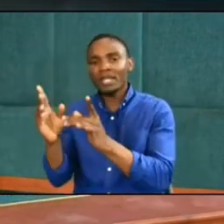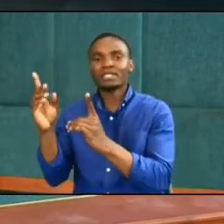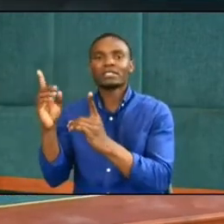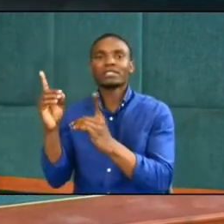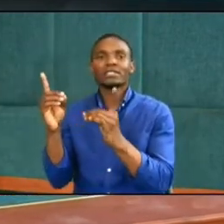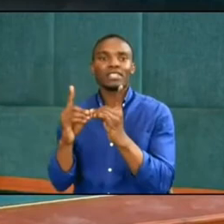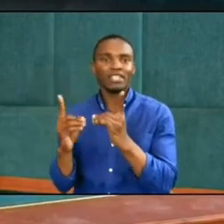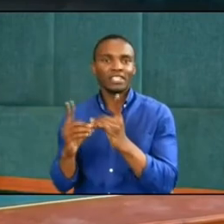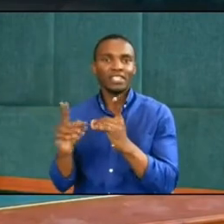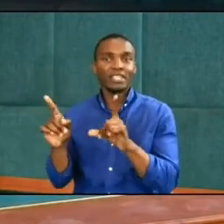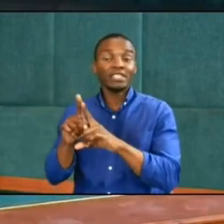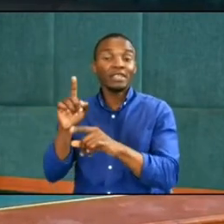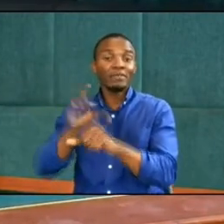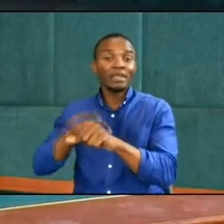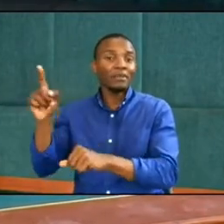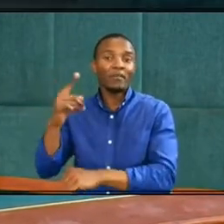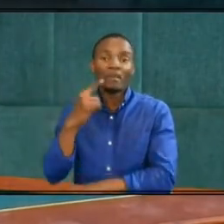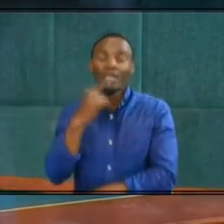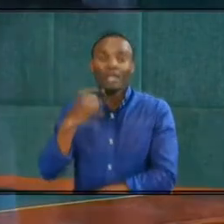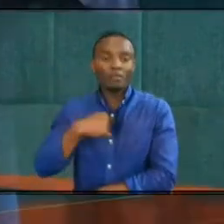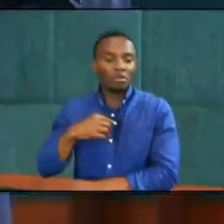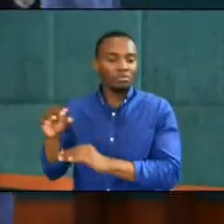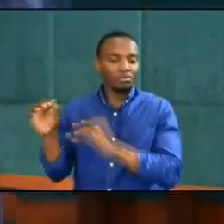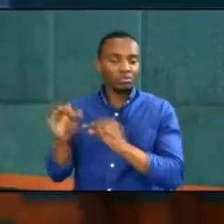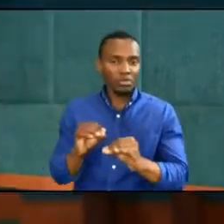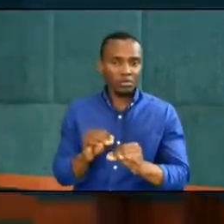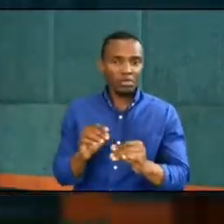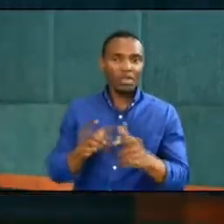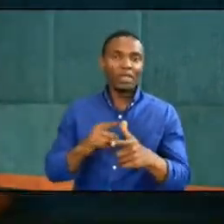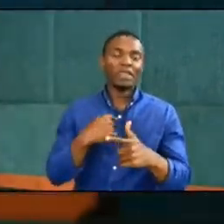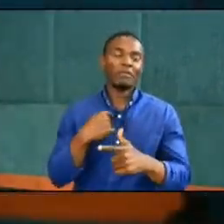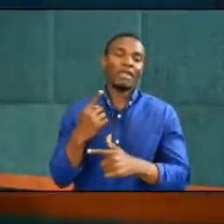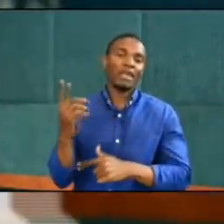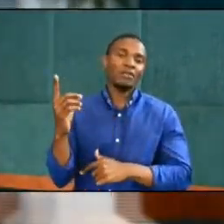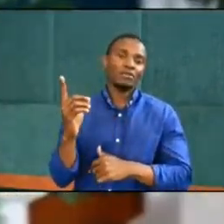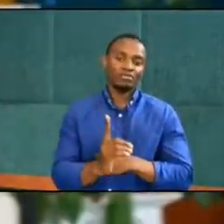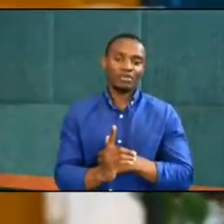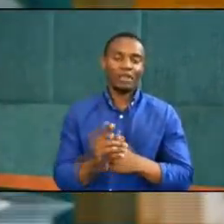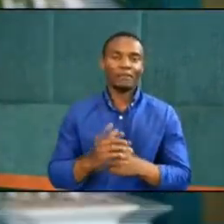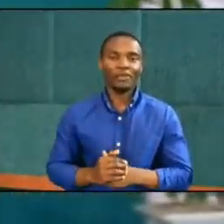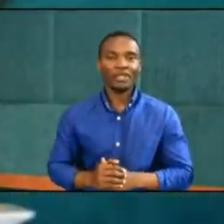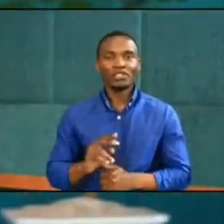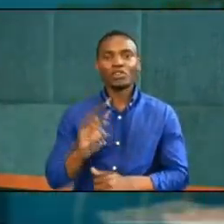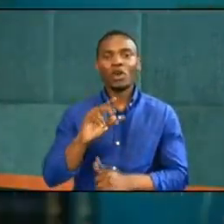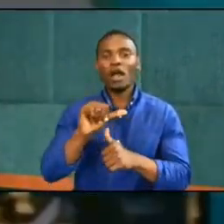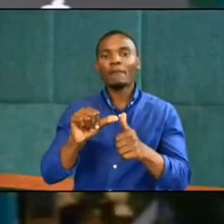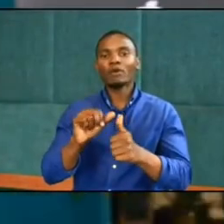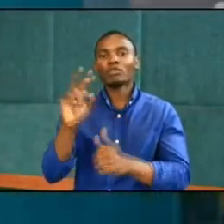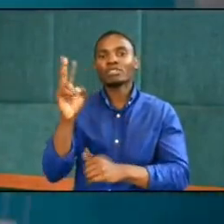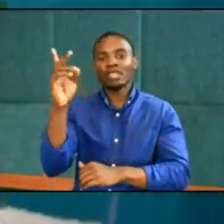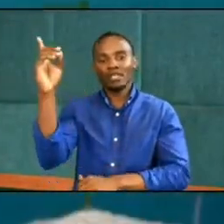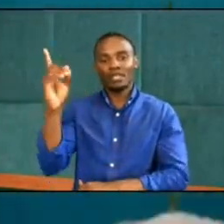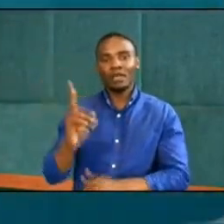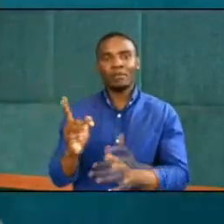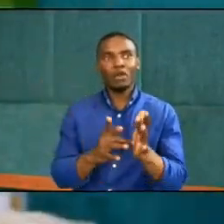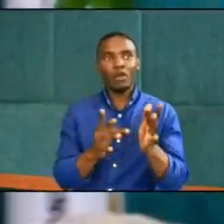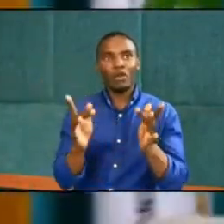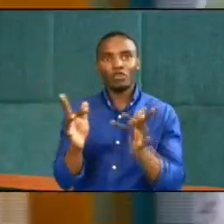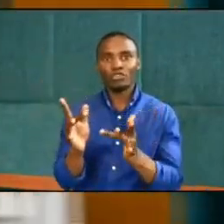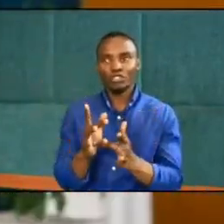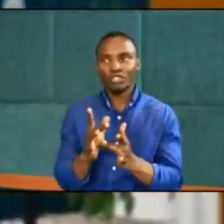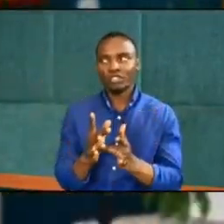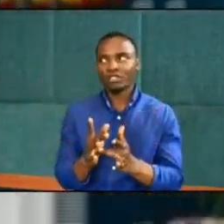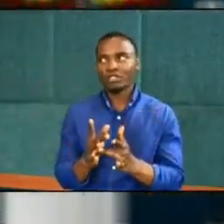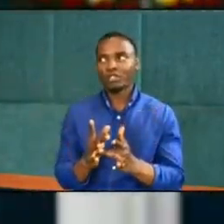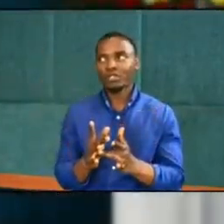me go, I go. Is the church with me? So, so, so on the subject, on the second coming of Christ, on the second